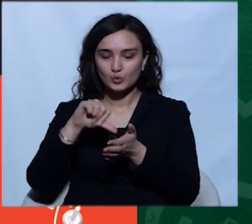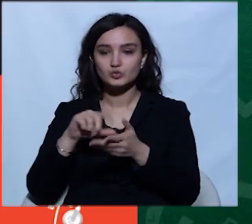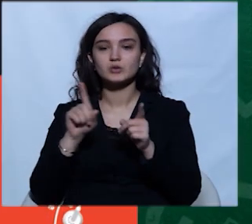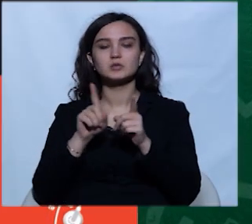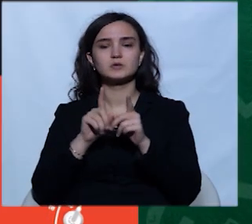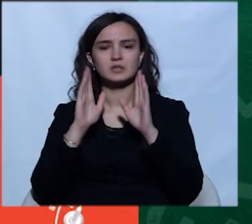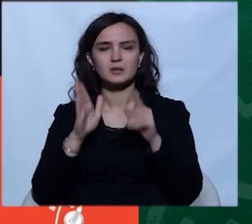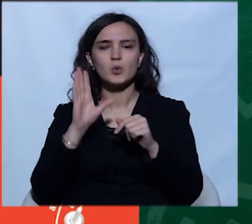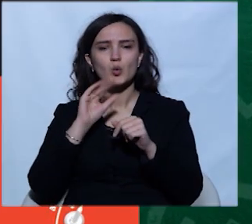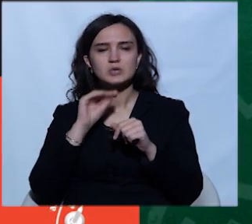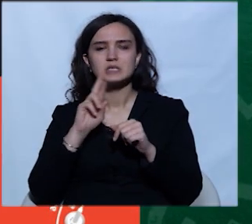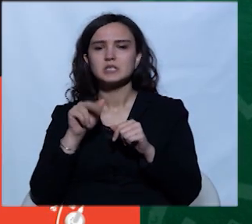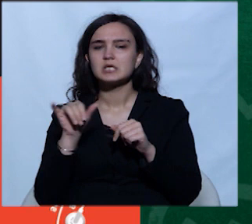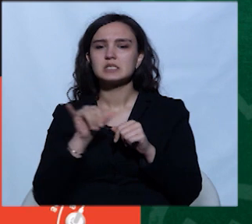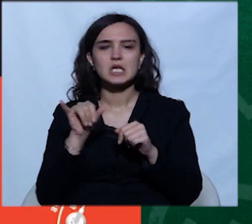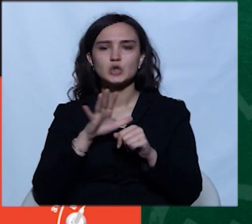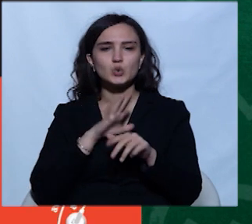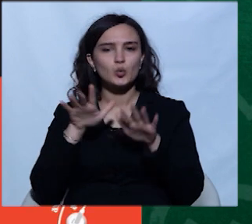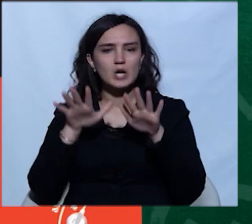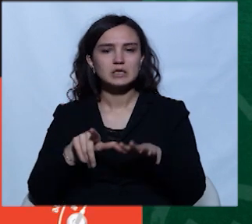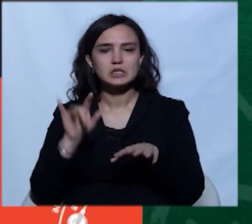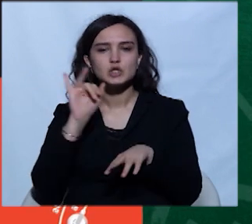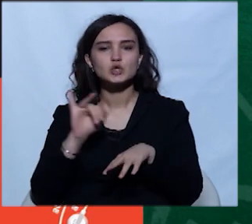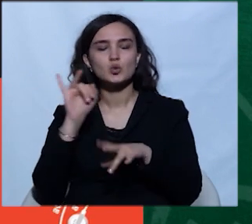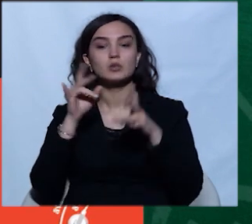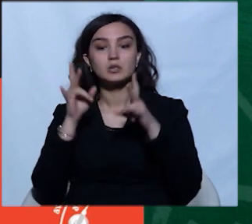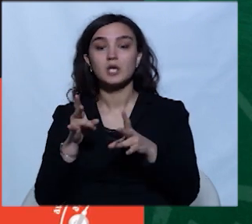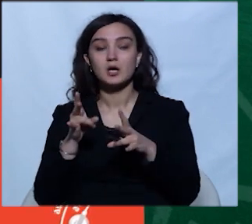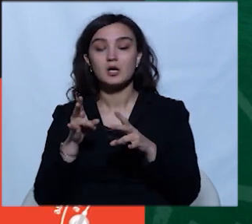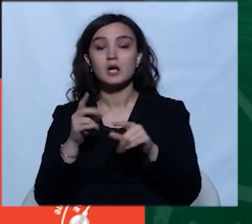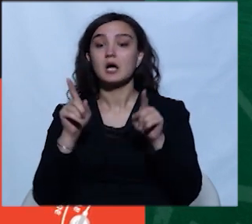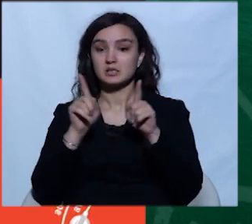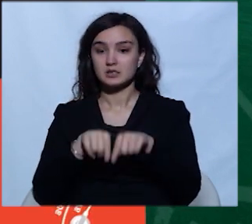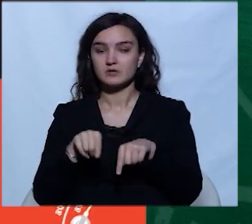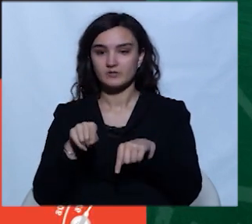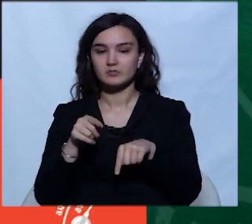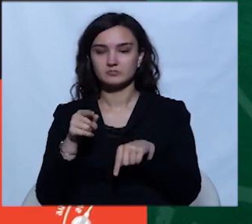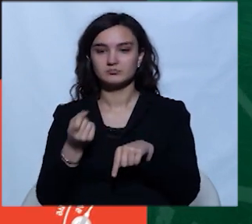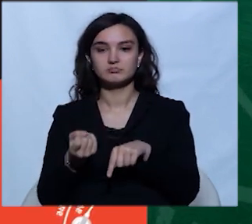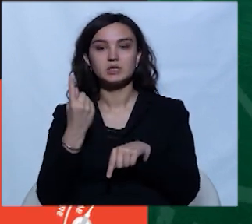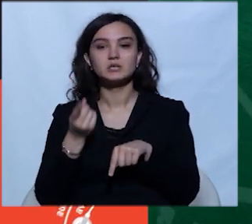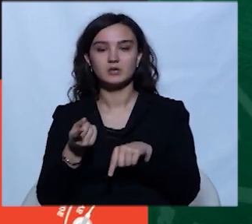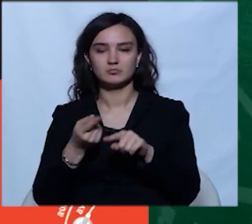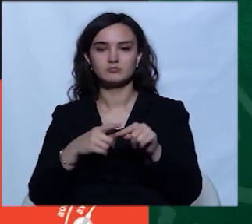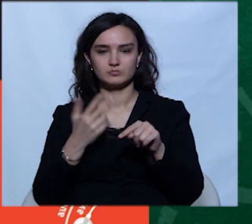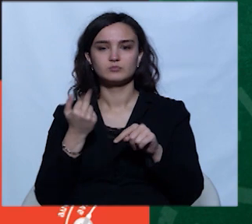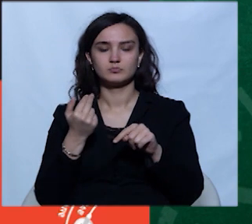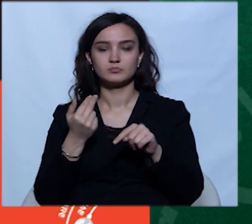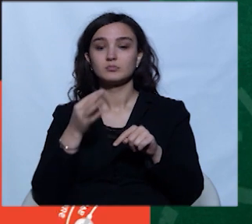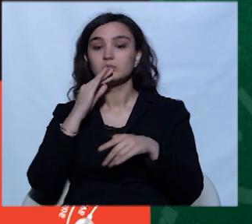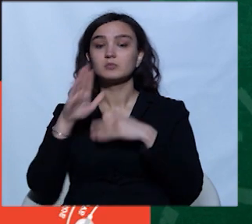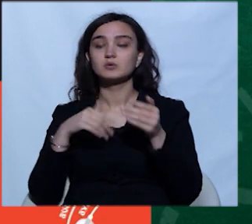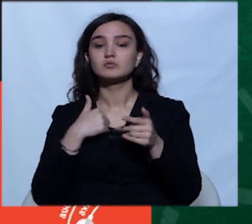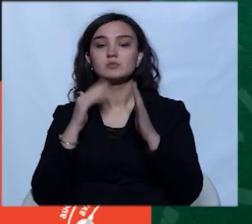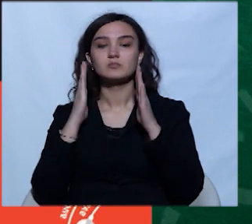at when and where this story takes place, otherwise known as the setting. Yes, and after that, we